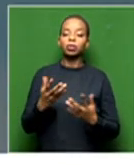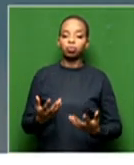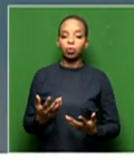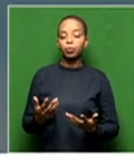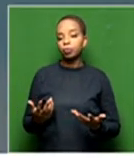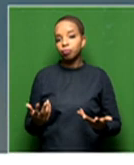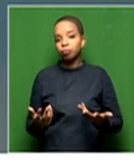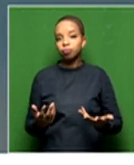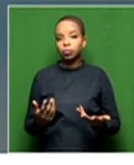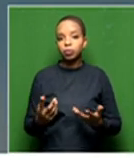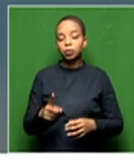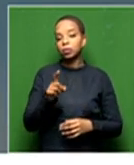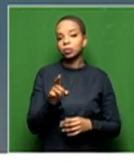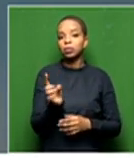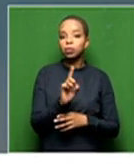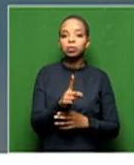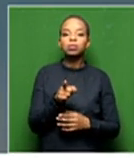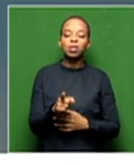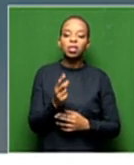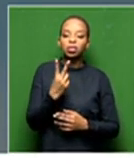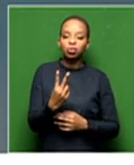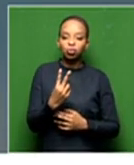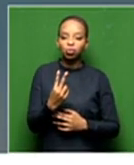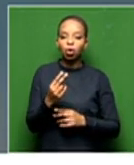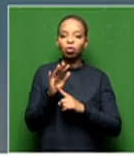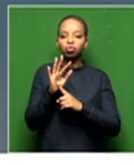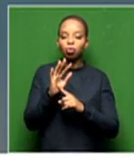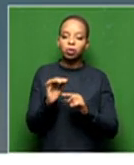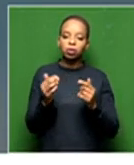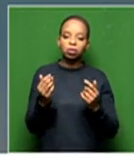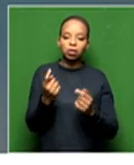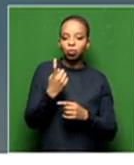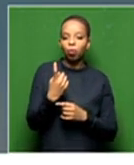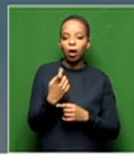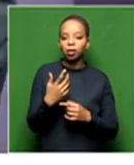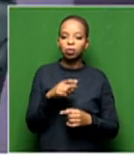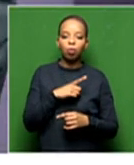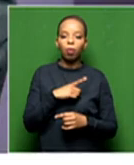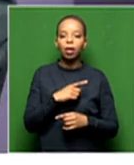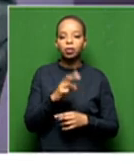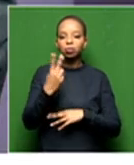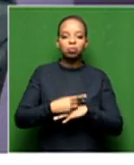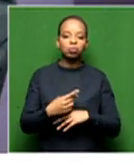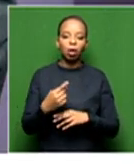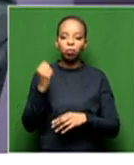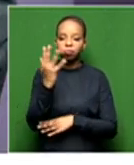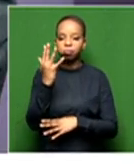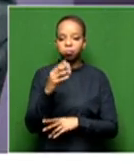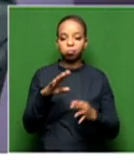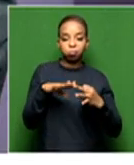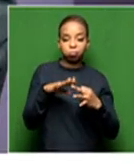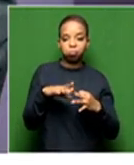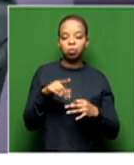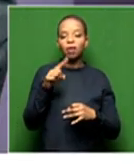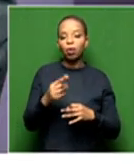essentially, it's actually two shows in one this year, the live business show and then a 30-day learning environment for young people. Now,